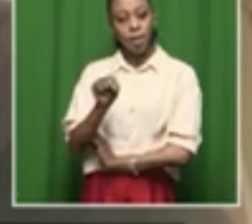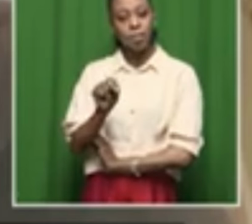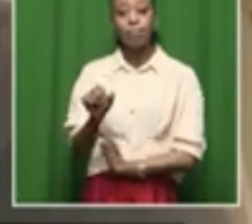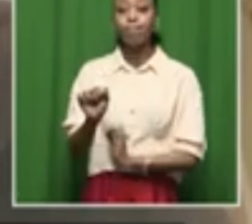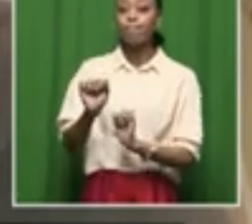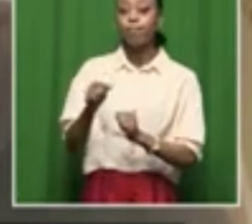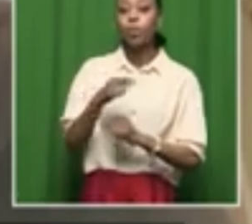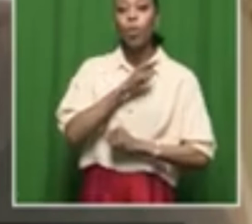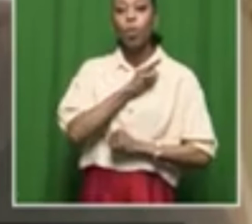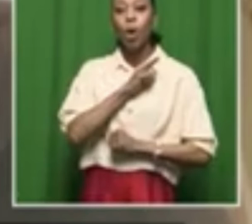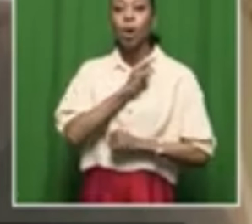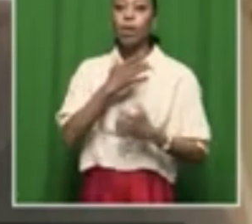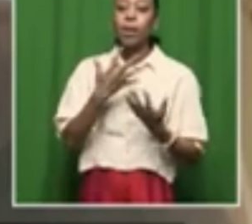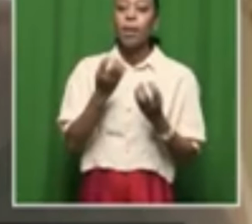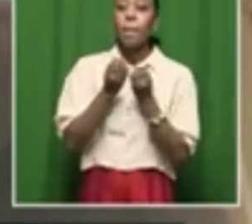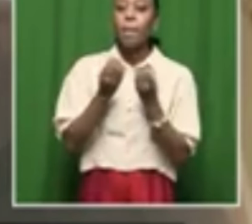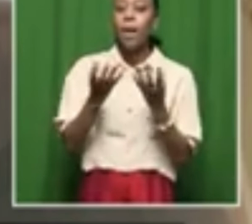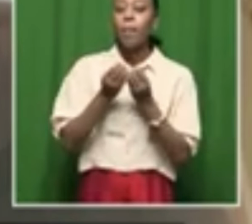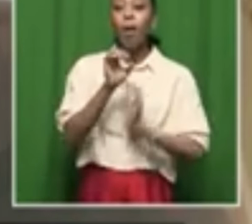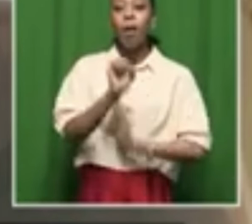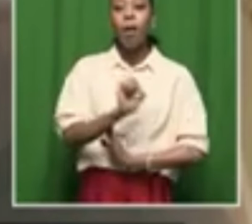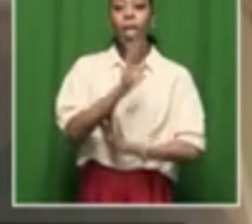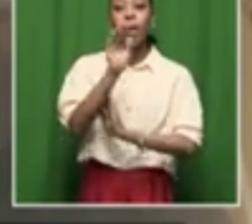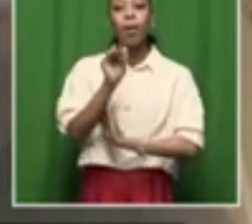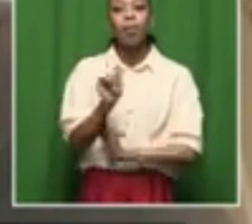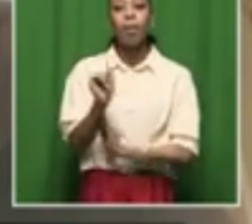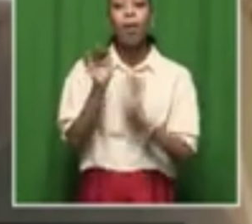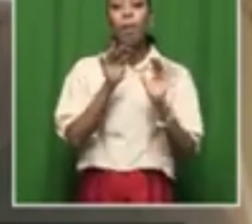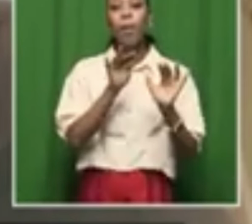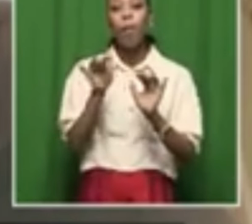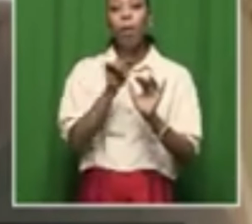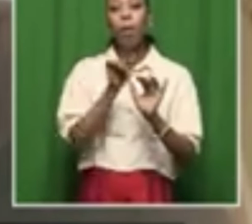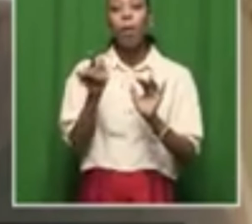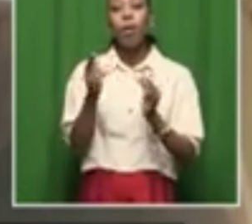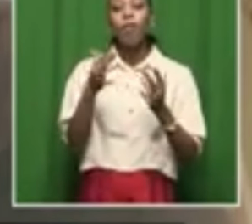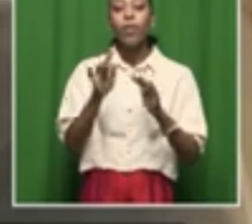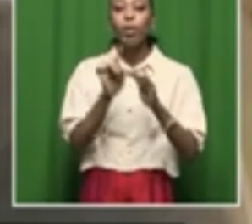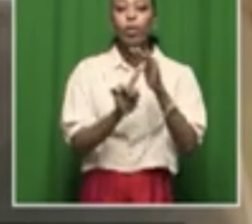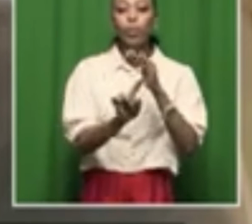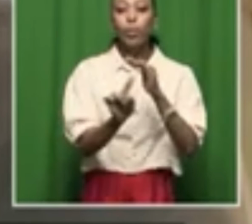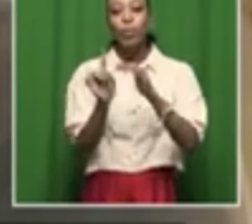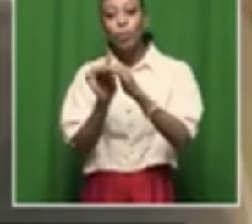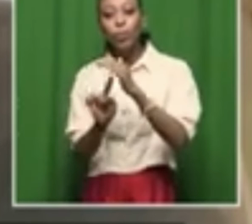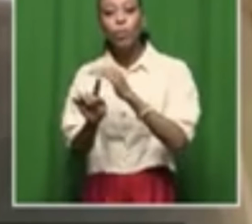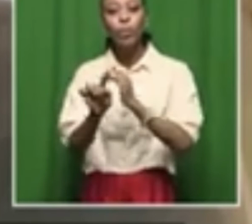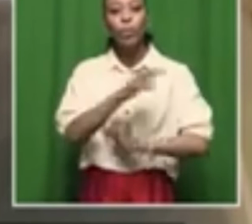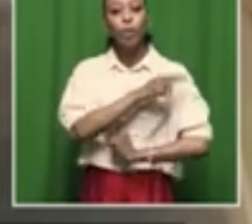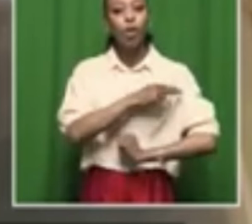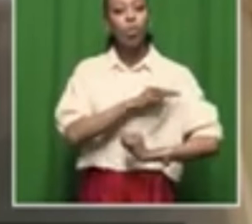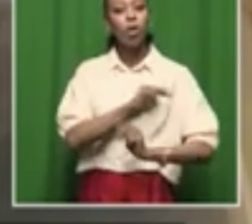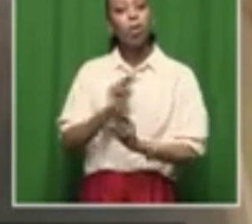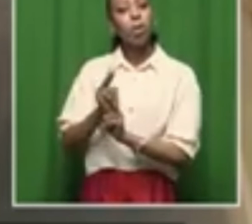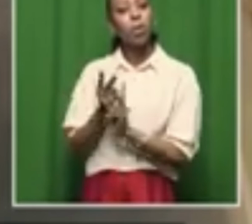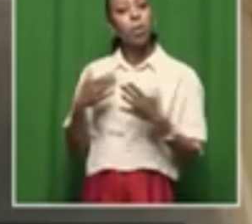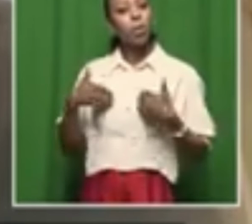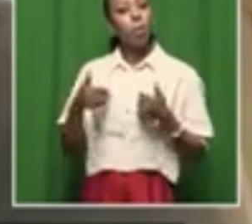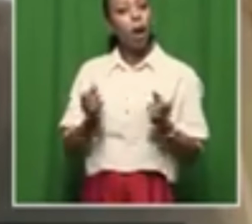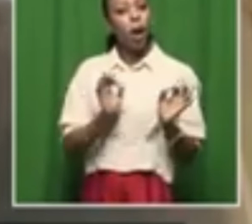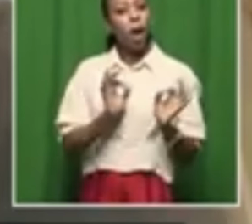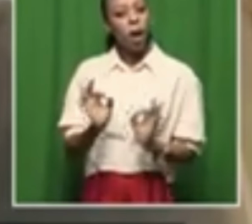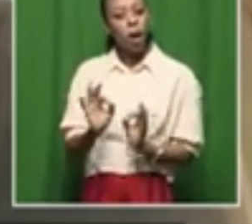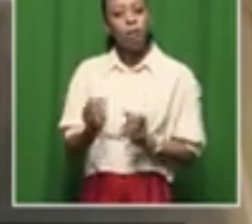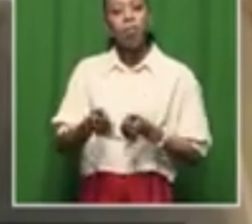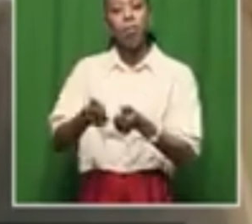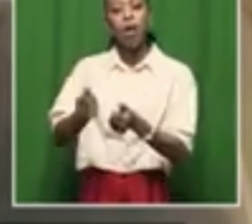are millions of South Africans who have gone through our hospitals and were treated and were sent home.